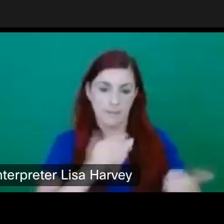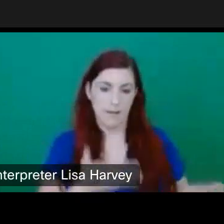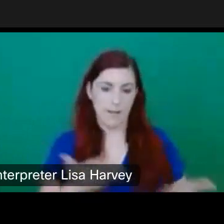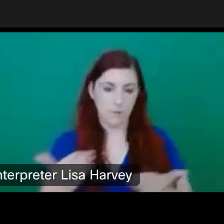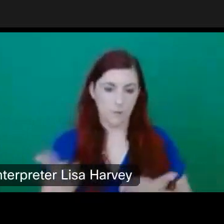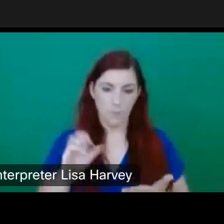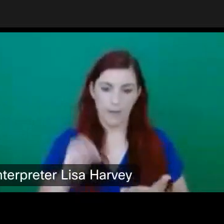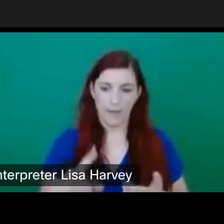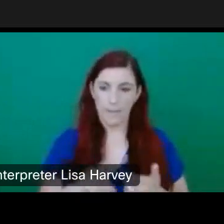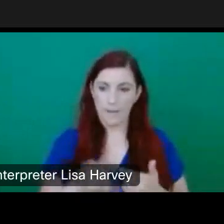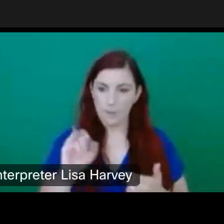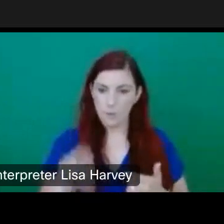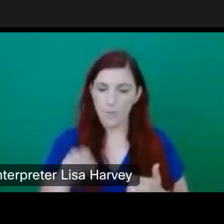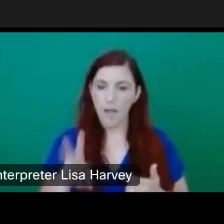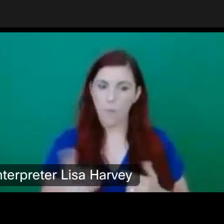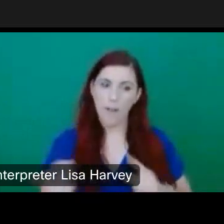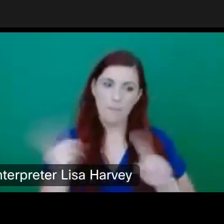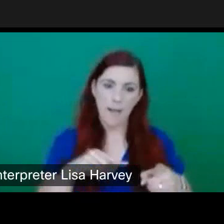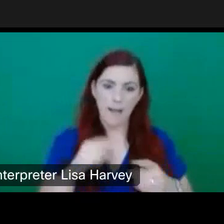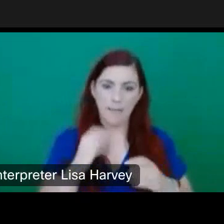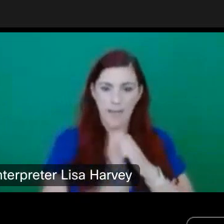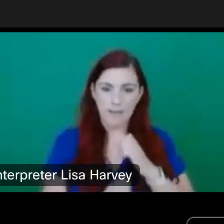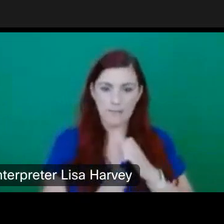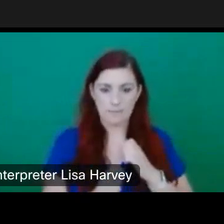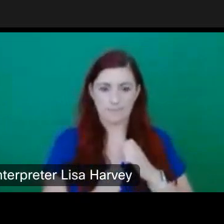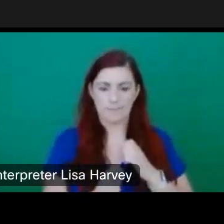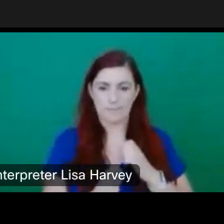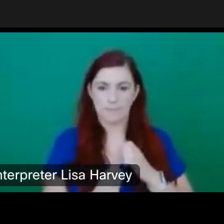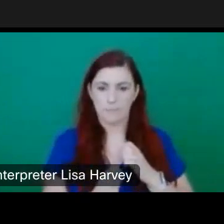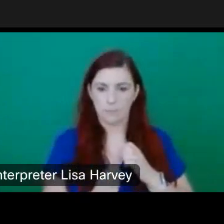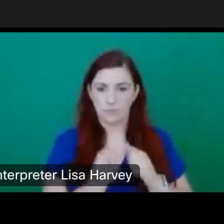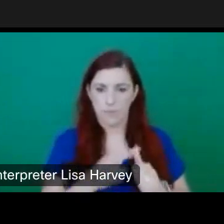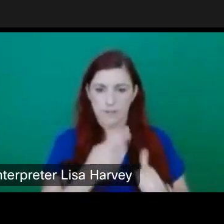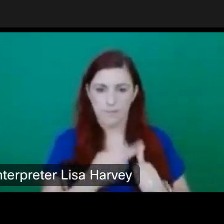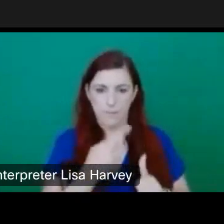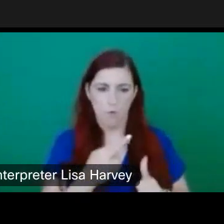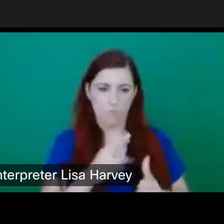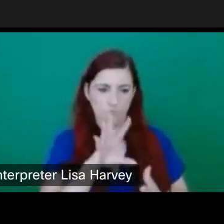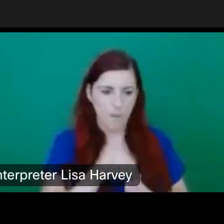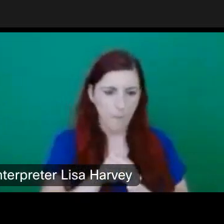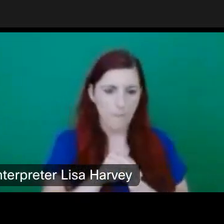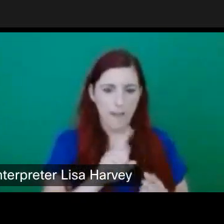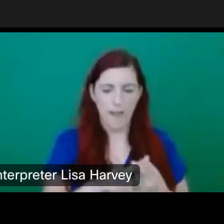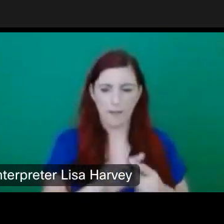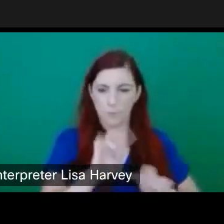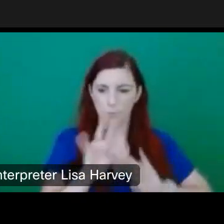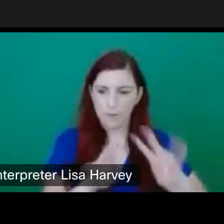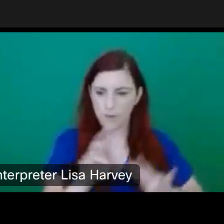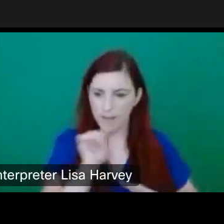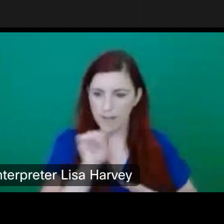Liam and Susan. I will come back after the two presentations and we'll do just a little bit of a wrap up, and we'll be open